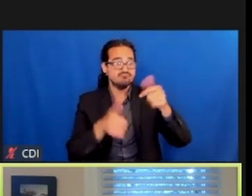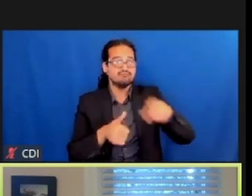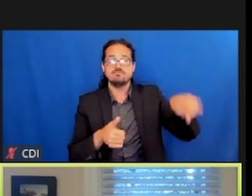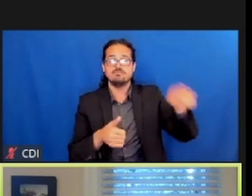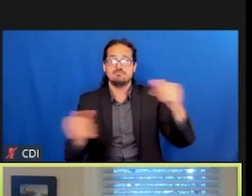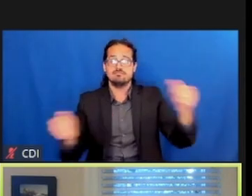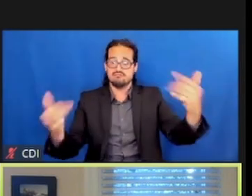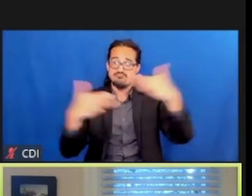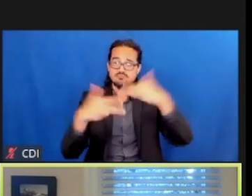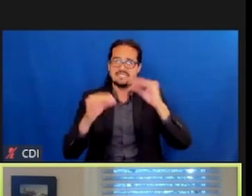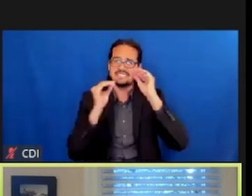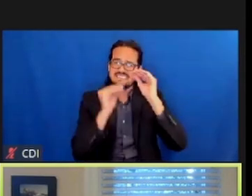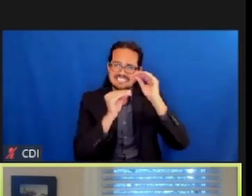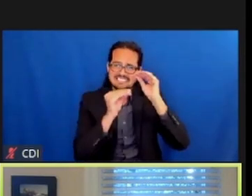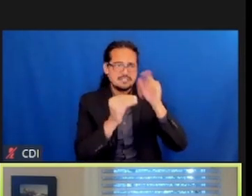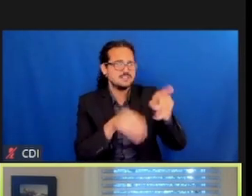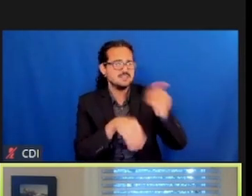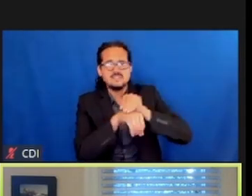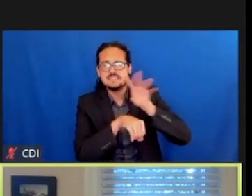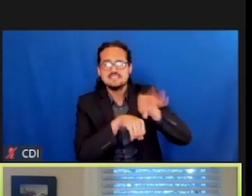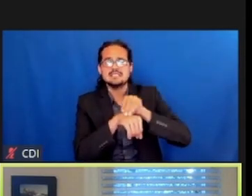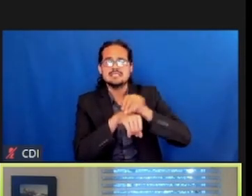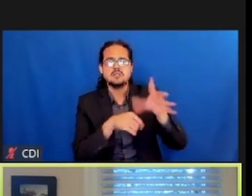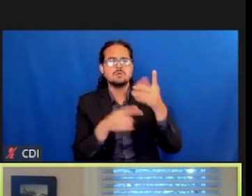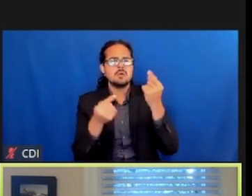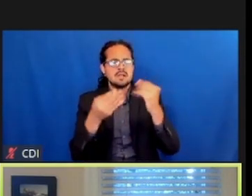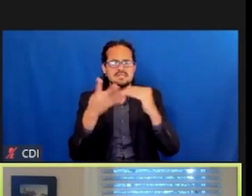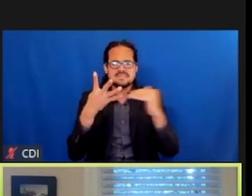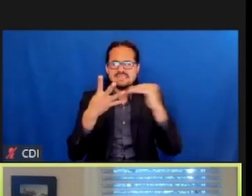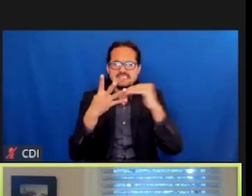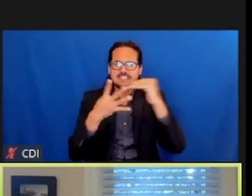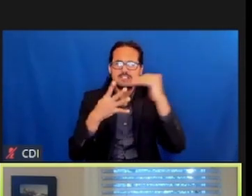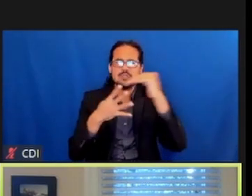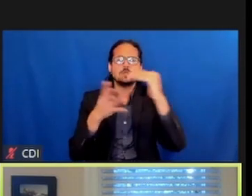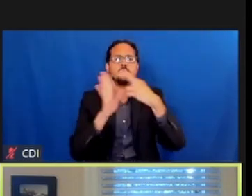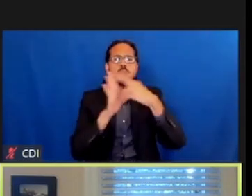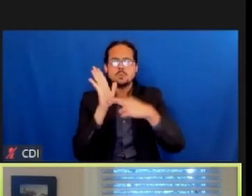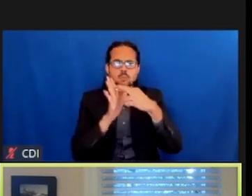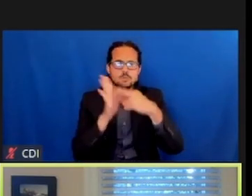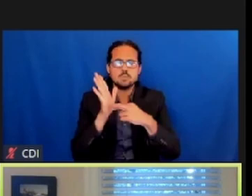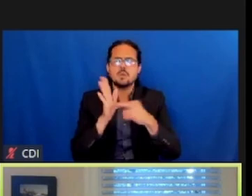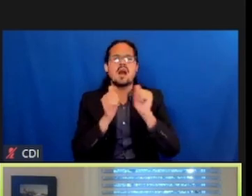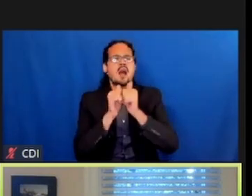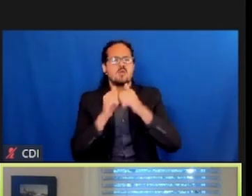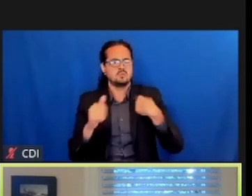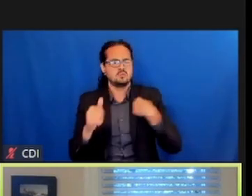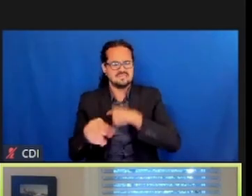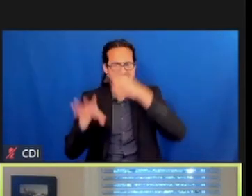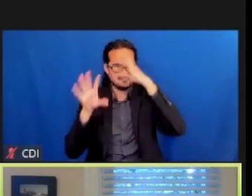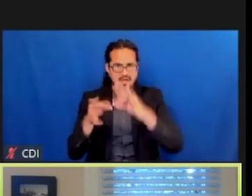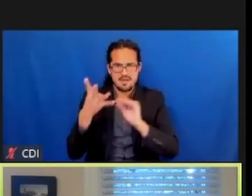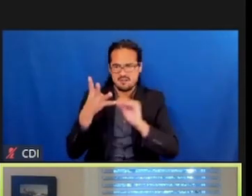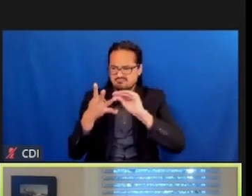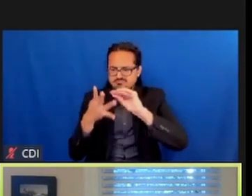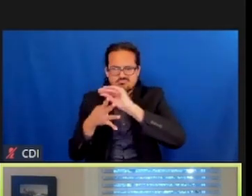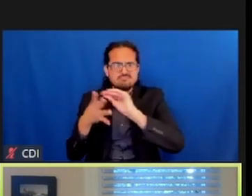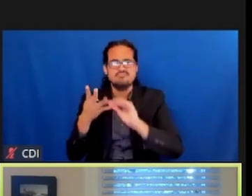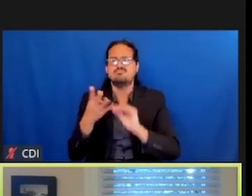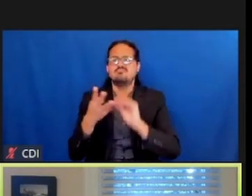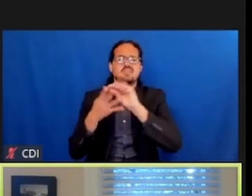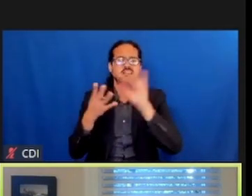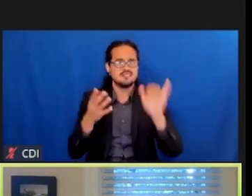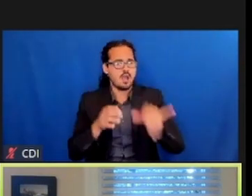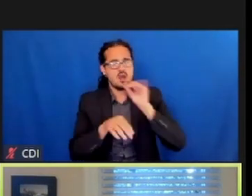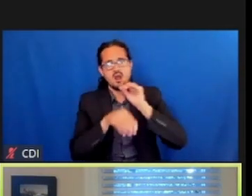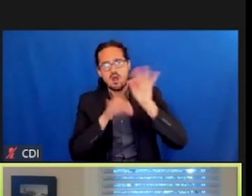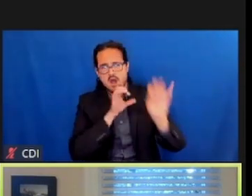guidance around tiers and decision-making trees. And they're just an amazing group of people that really were the core of keeping our schools open. We're